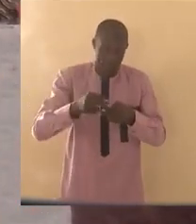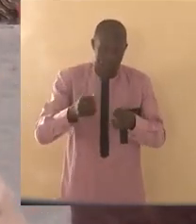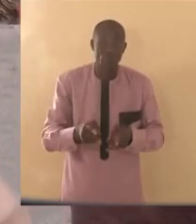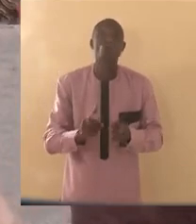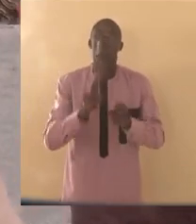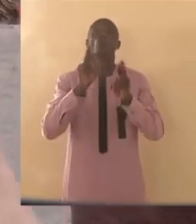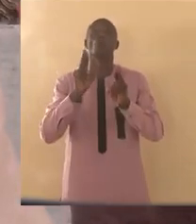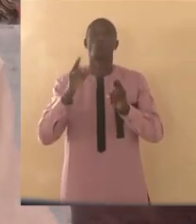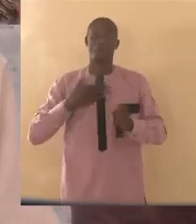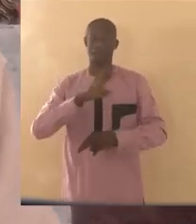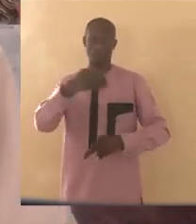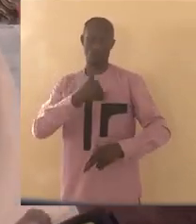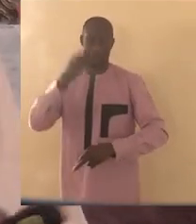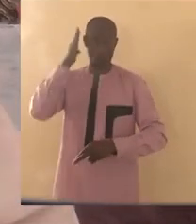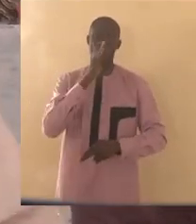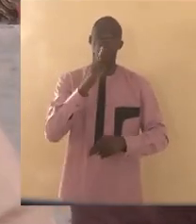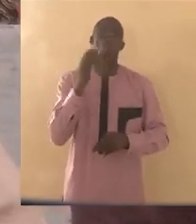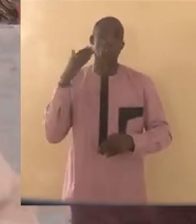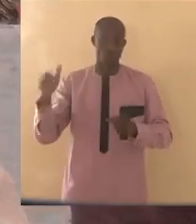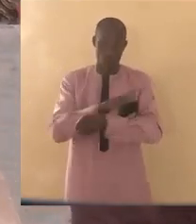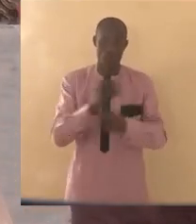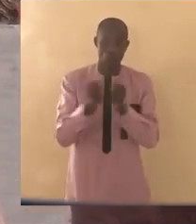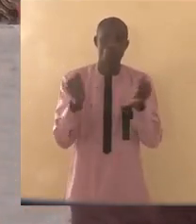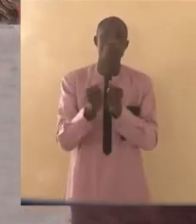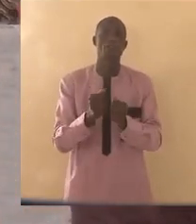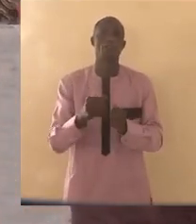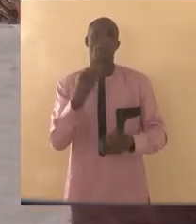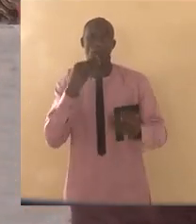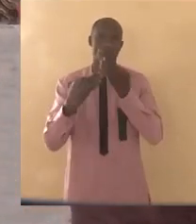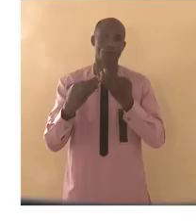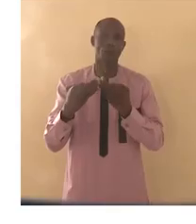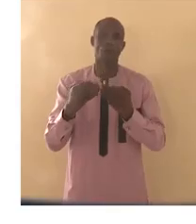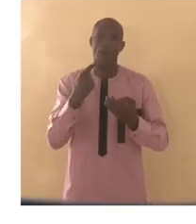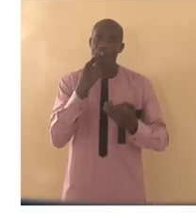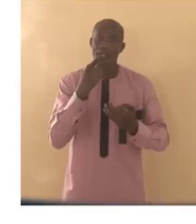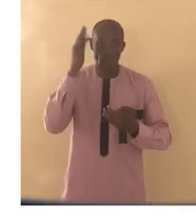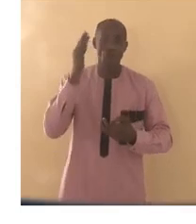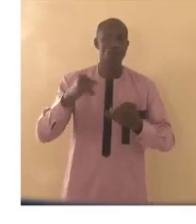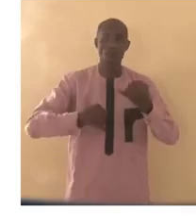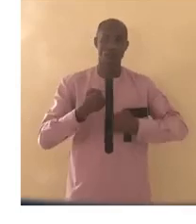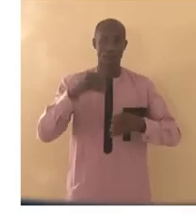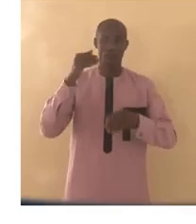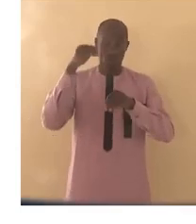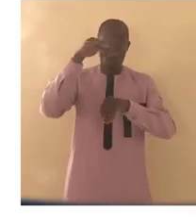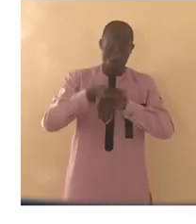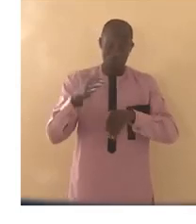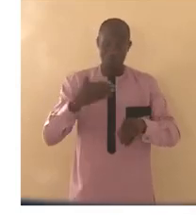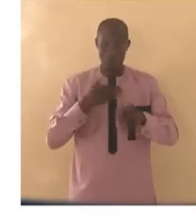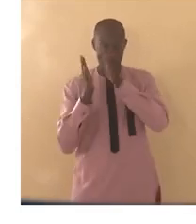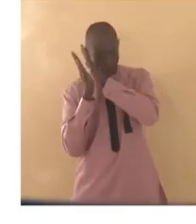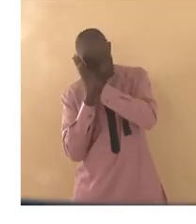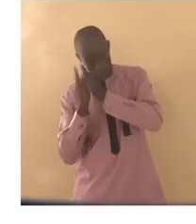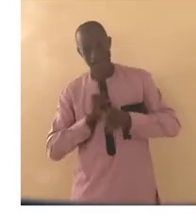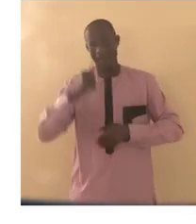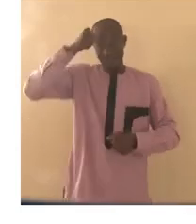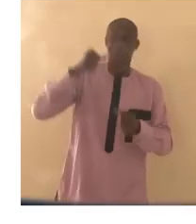hands. My soul shall be filled with a banquet. My mouth shall praise you with joy. On my bed I remember